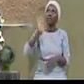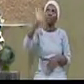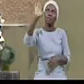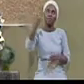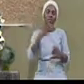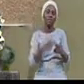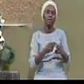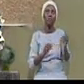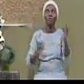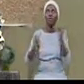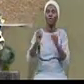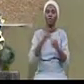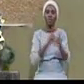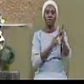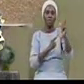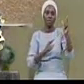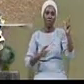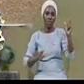Blessed be thy name, O